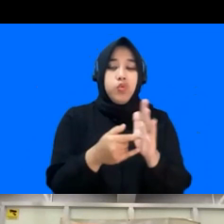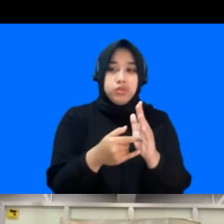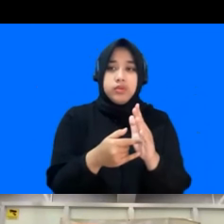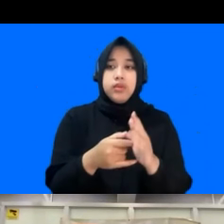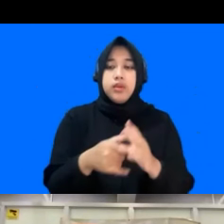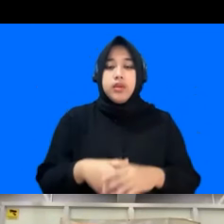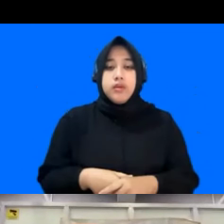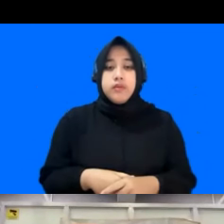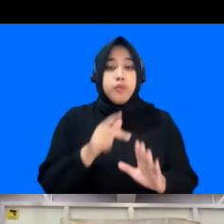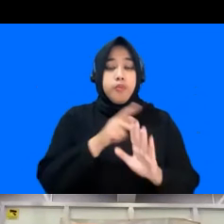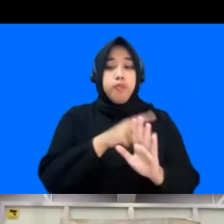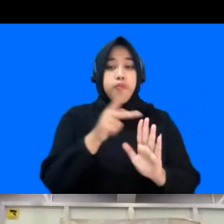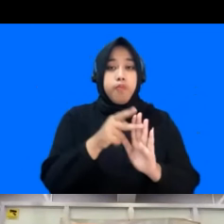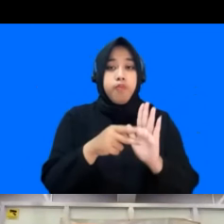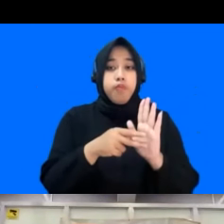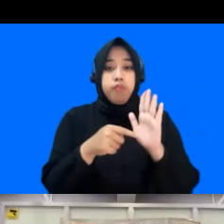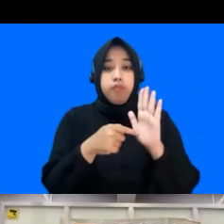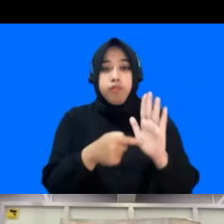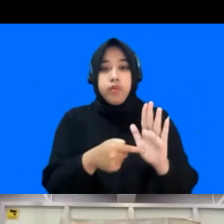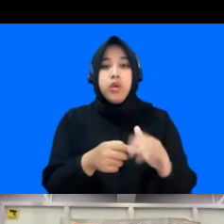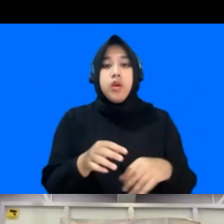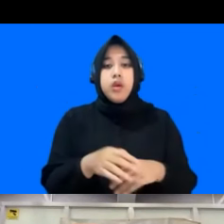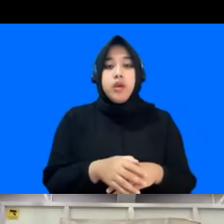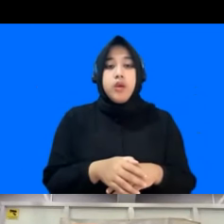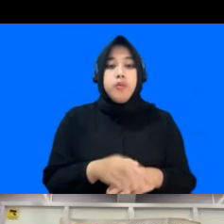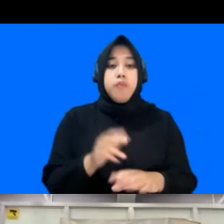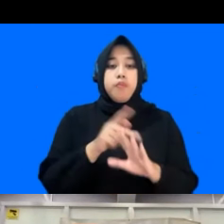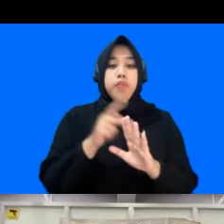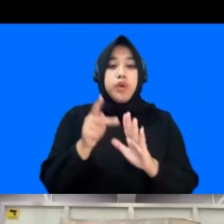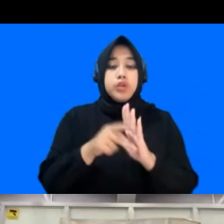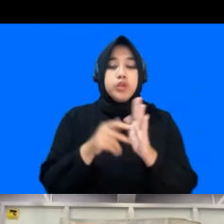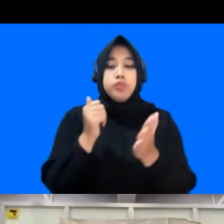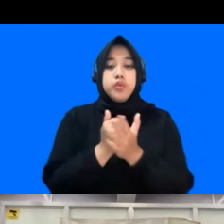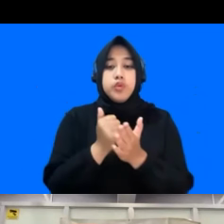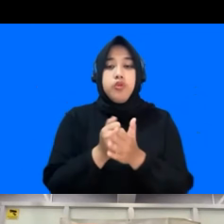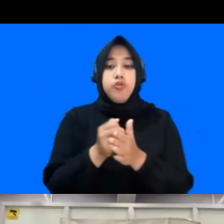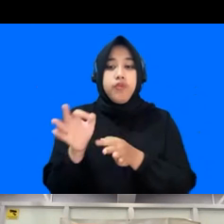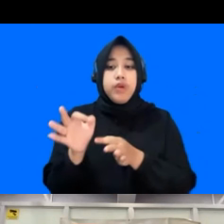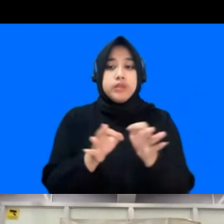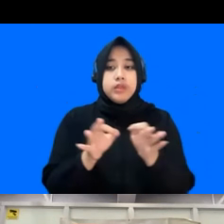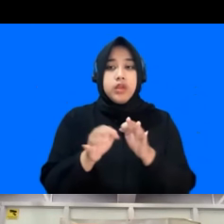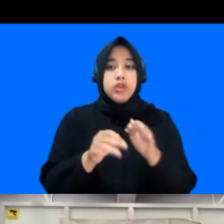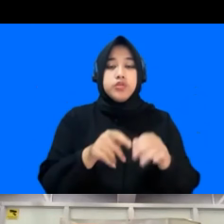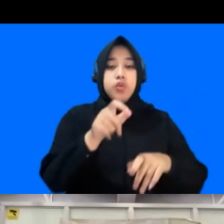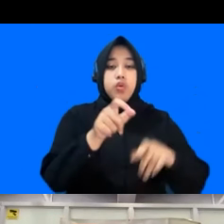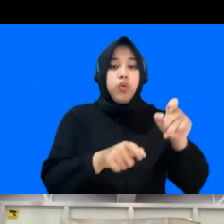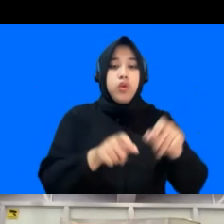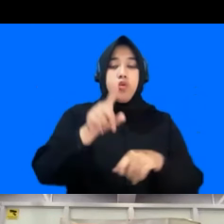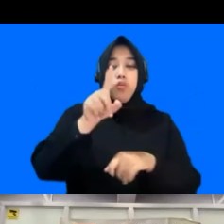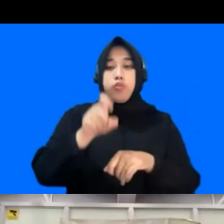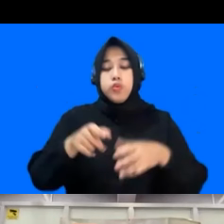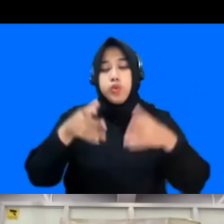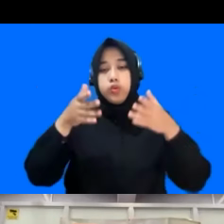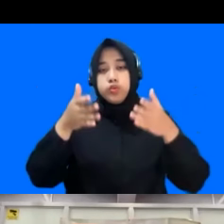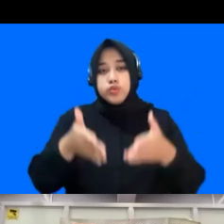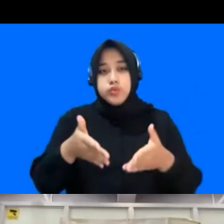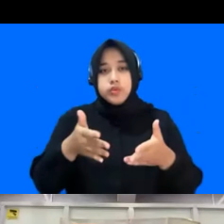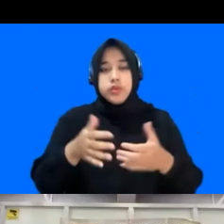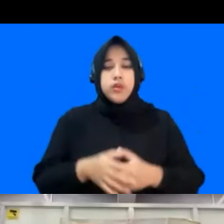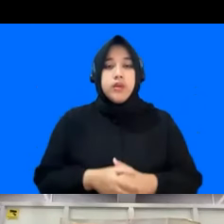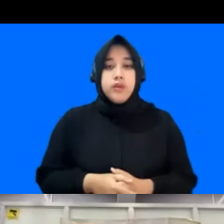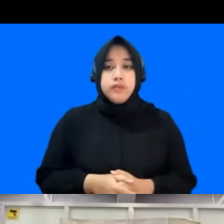projects. So with persons with disabilities, what we see is that disabilities are many, and within each